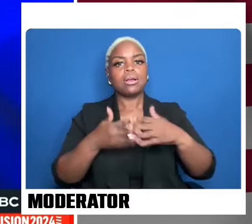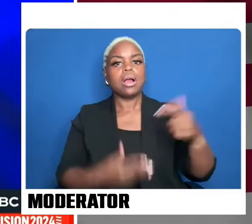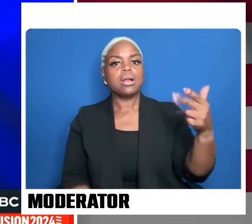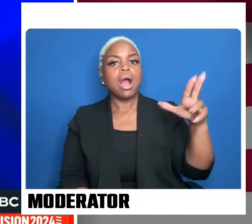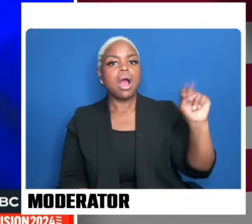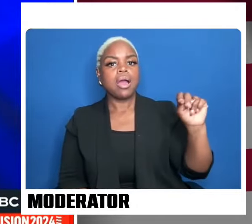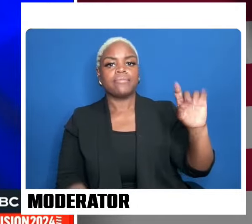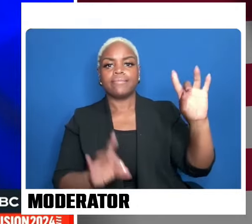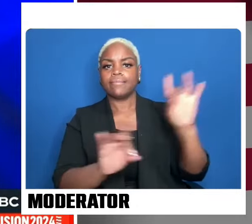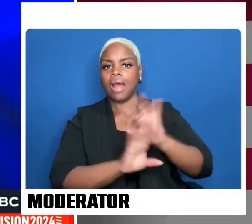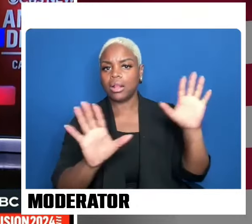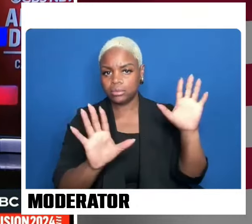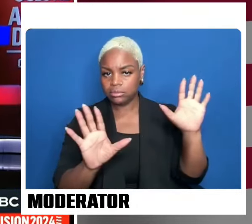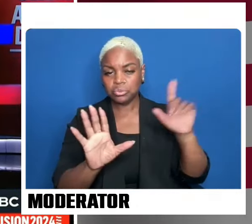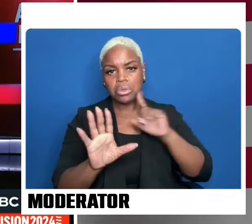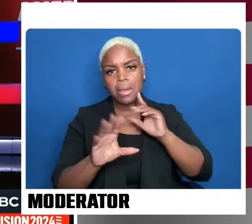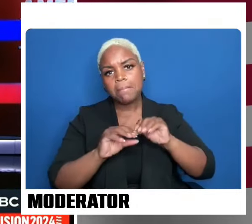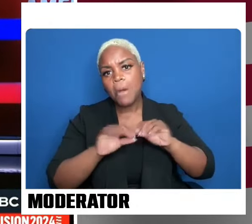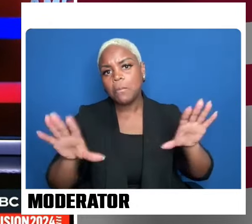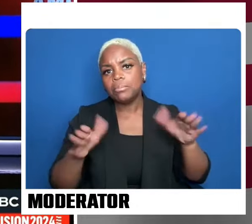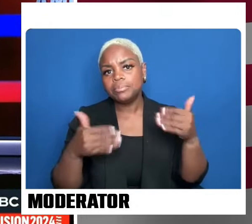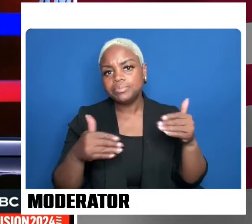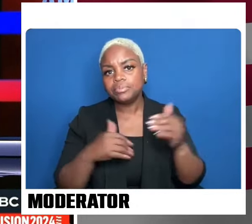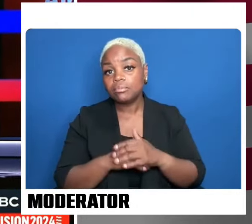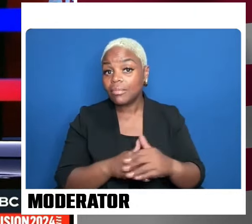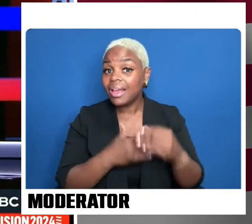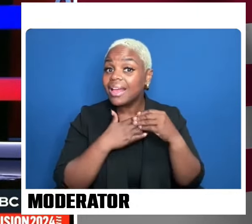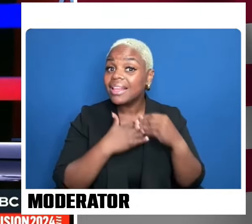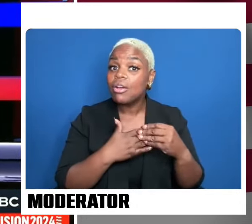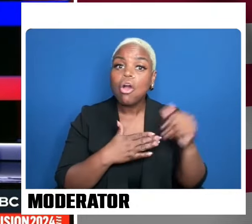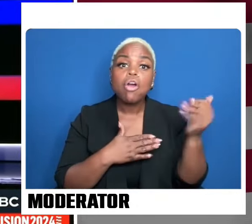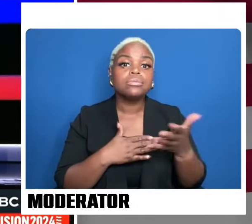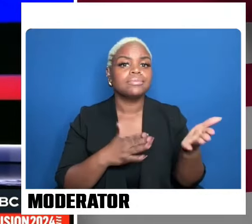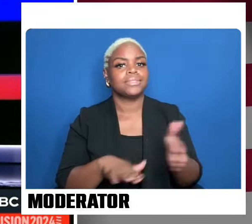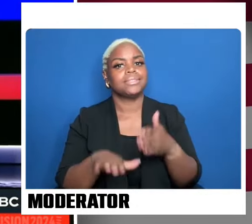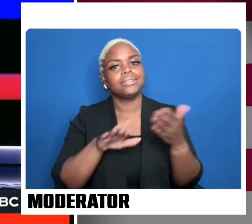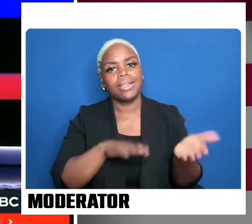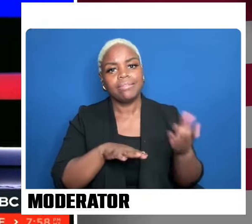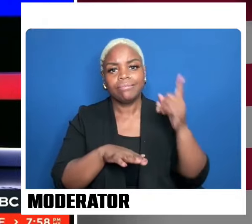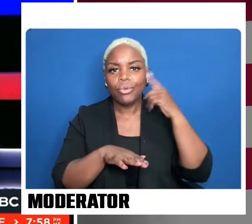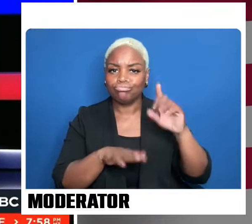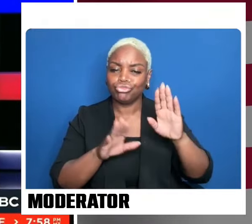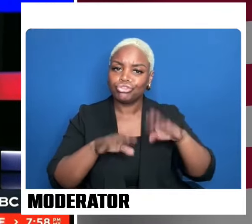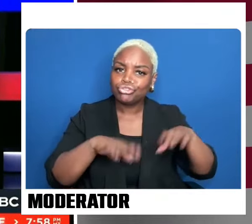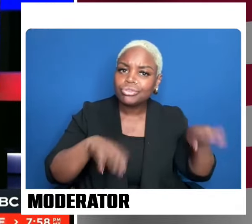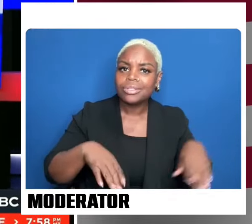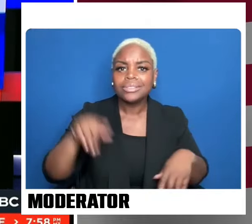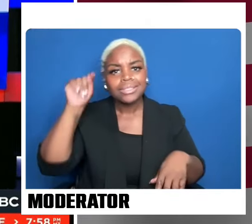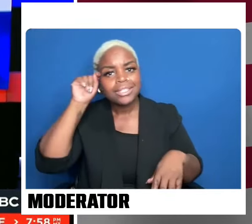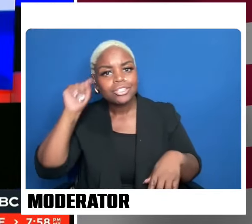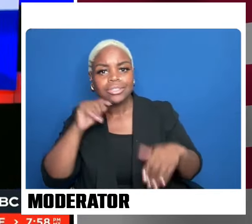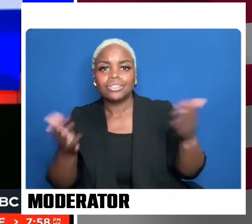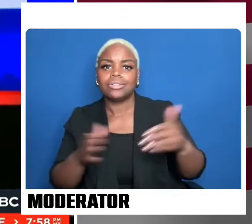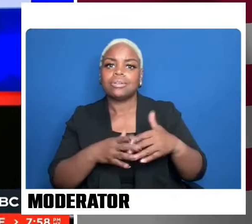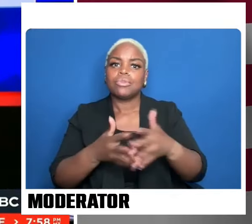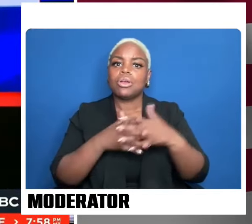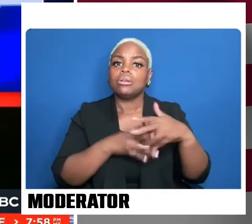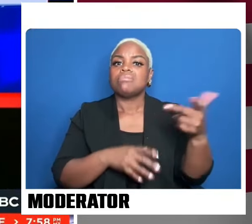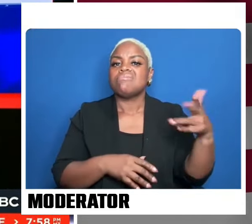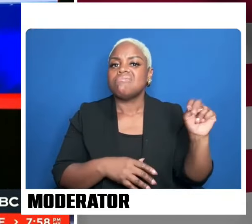for children and teens in America is by firearms. Senator Vance, you oppose most gun legislation that